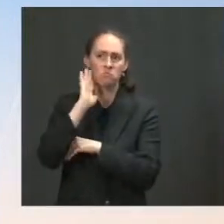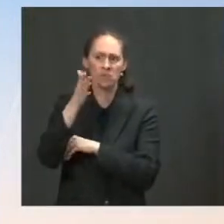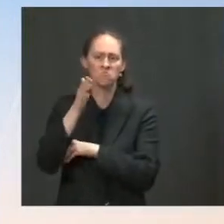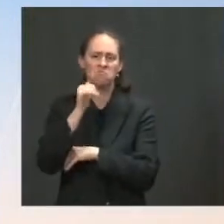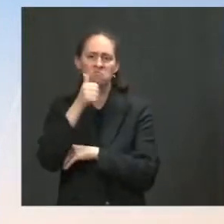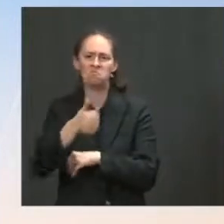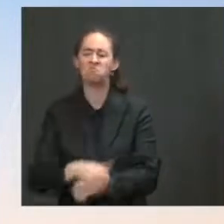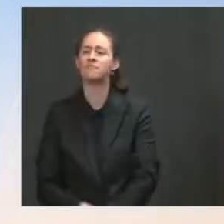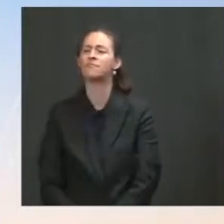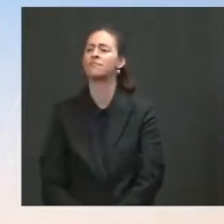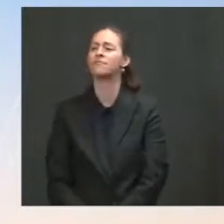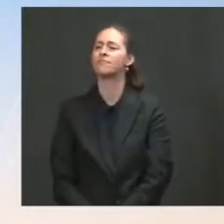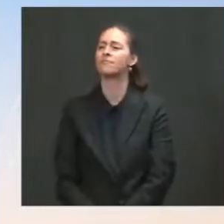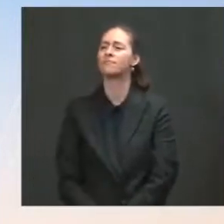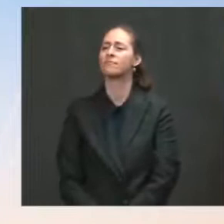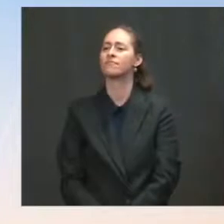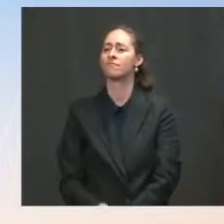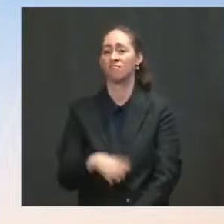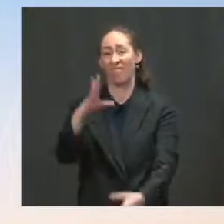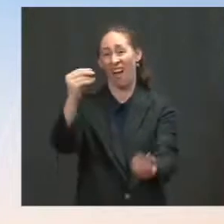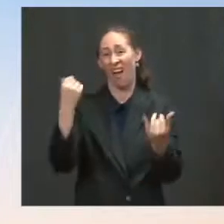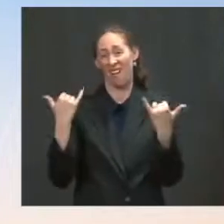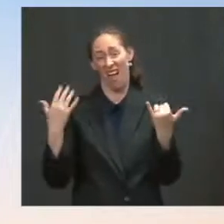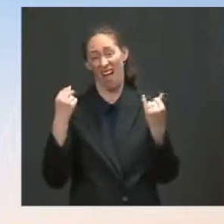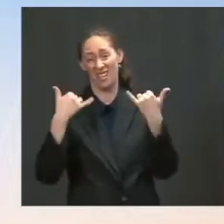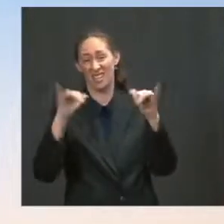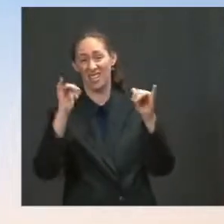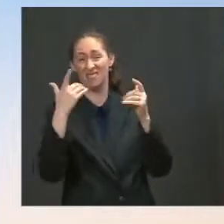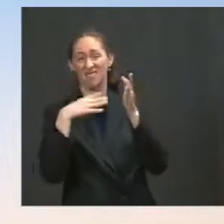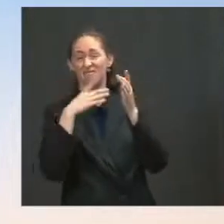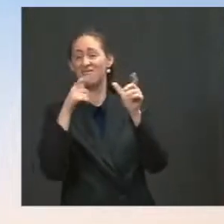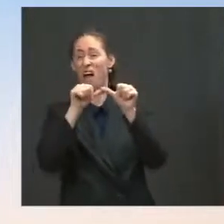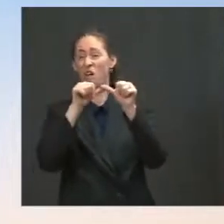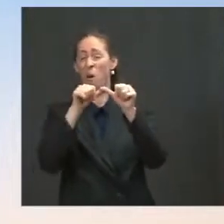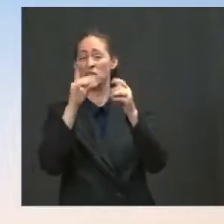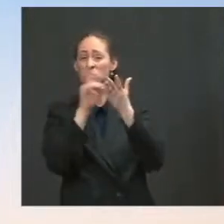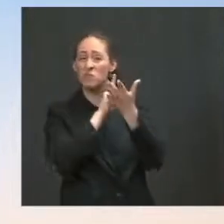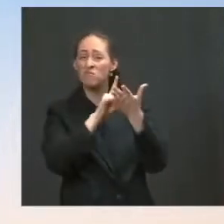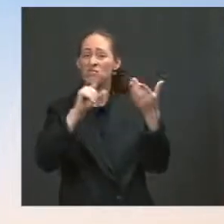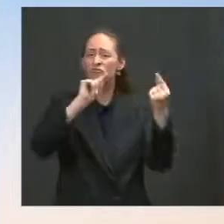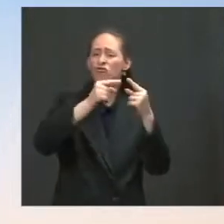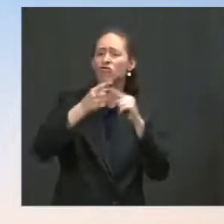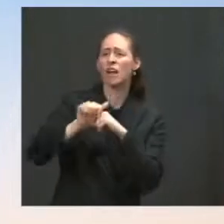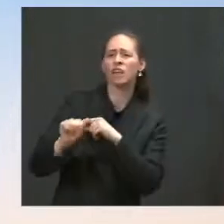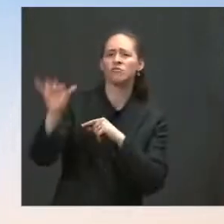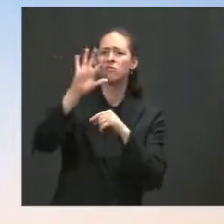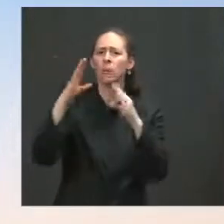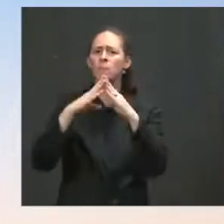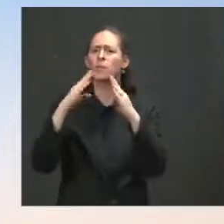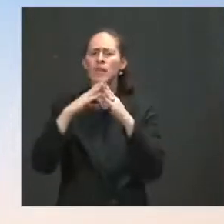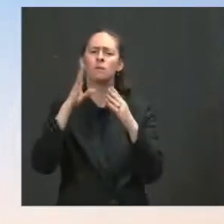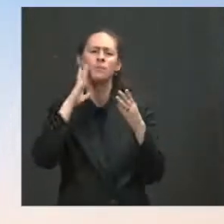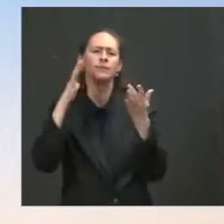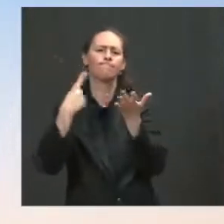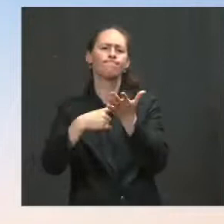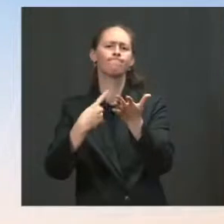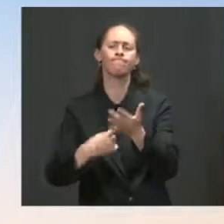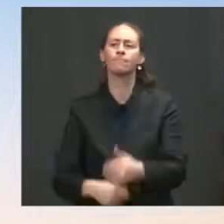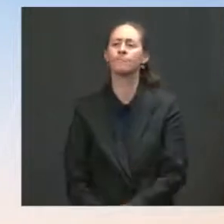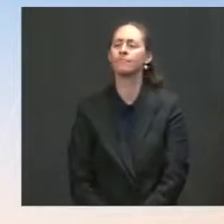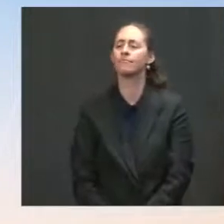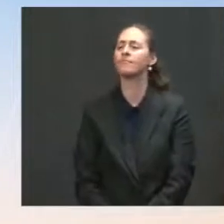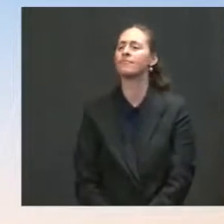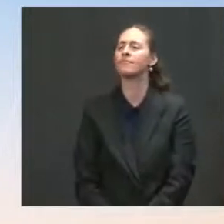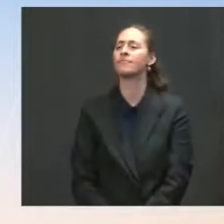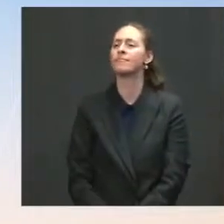continuing discrimination that members of the AAPI community experience. We've also proud of the number of